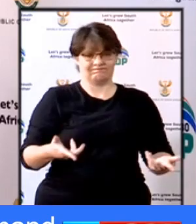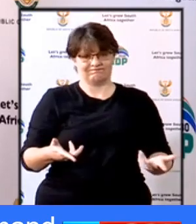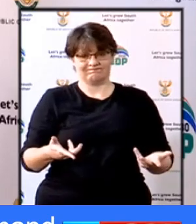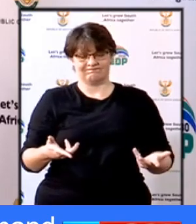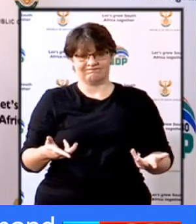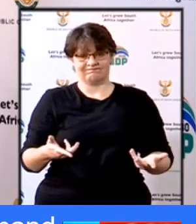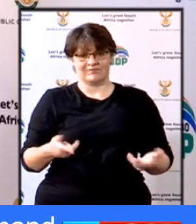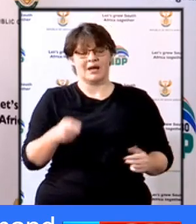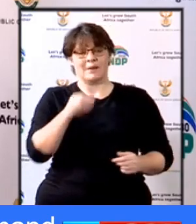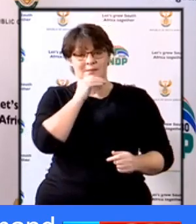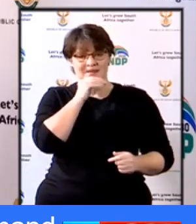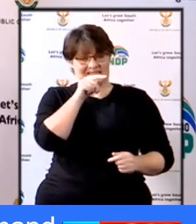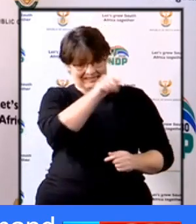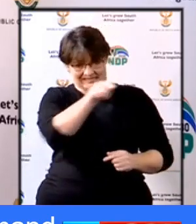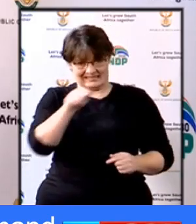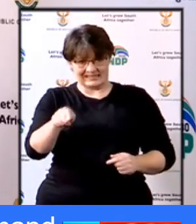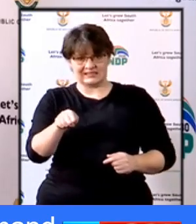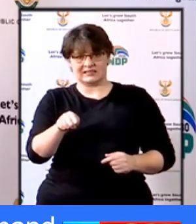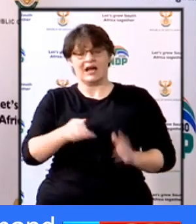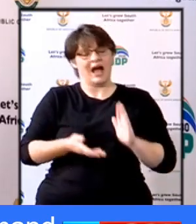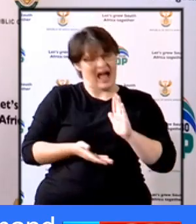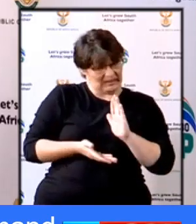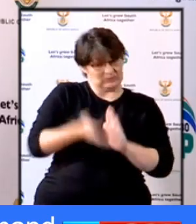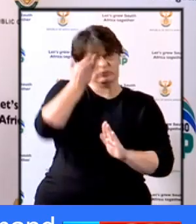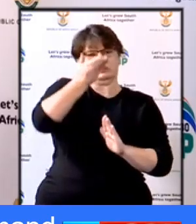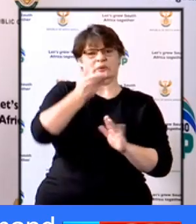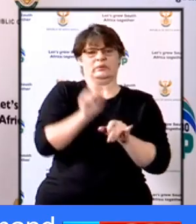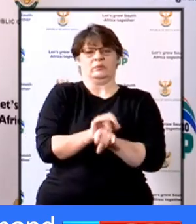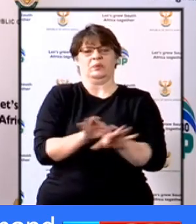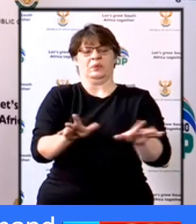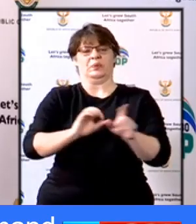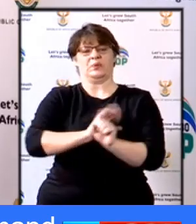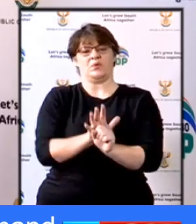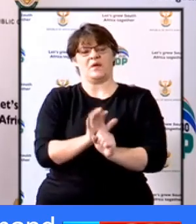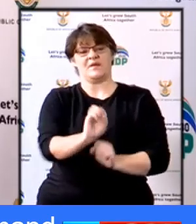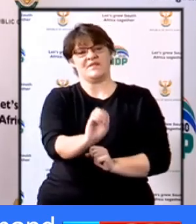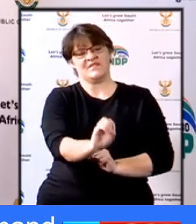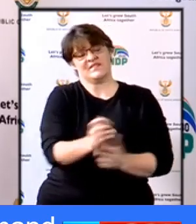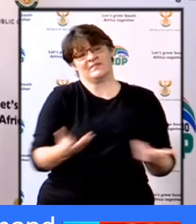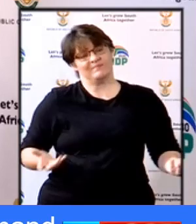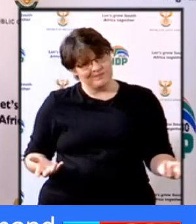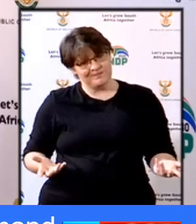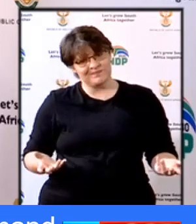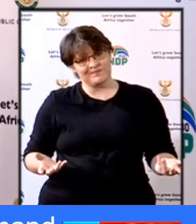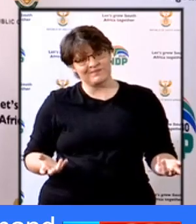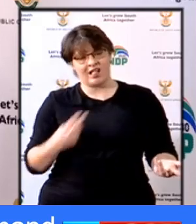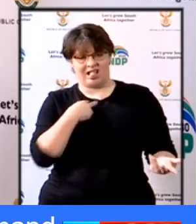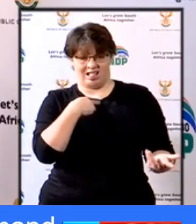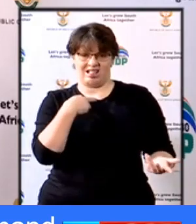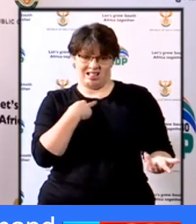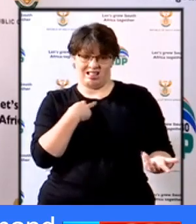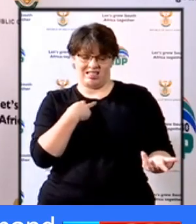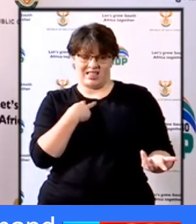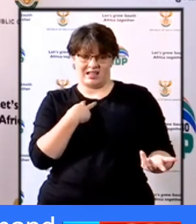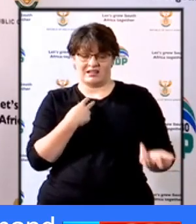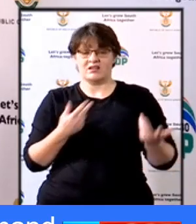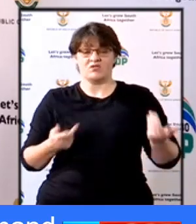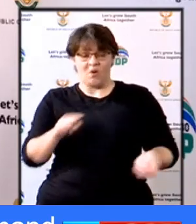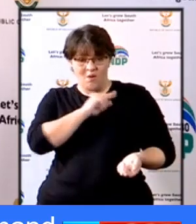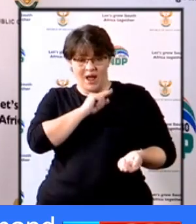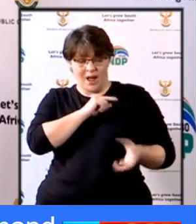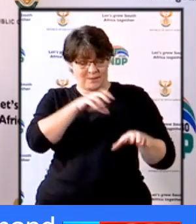whole, the ones that have more infections. And so it's important that when people come to